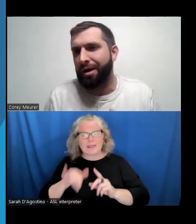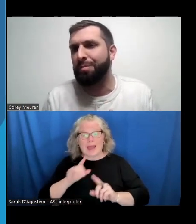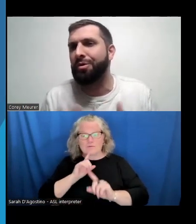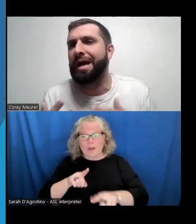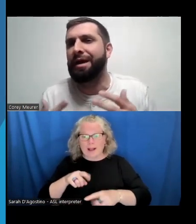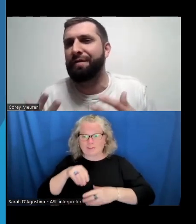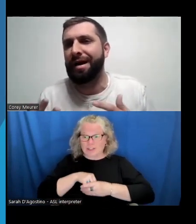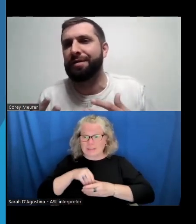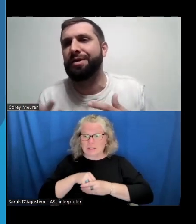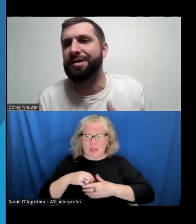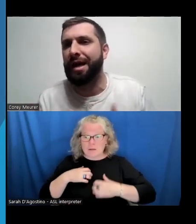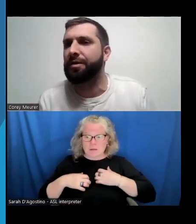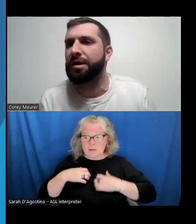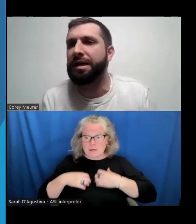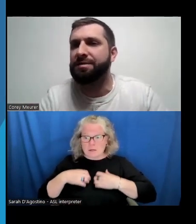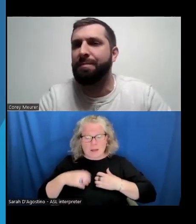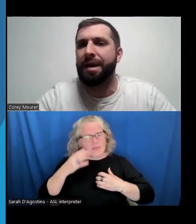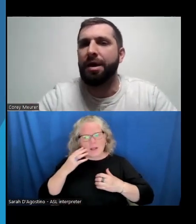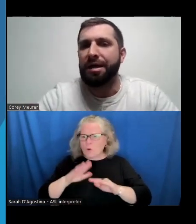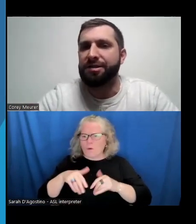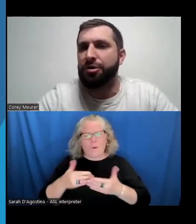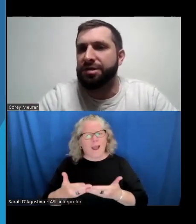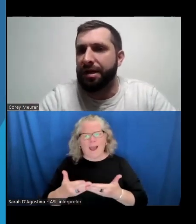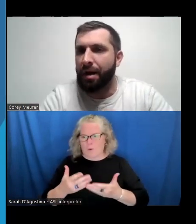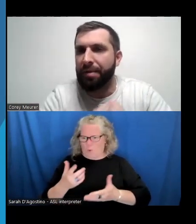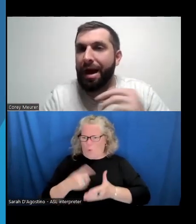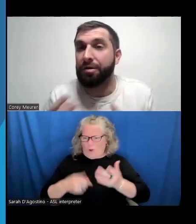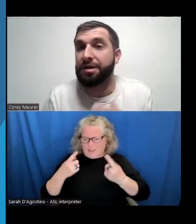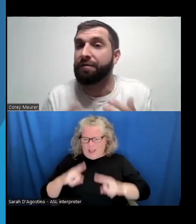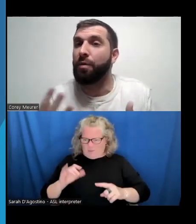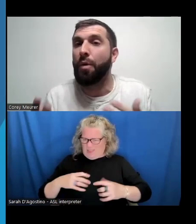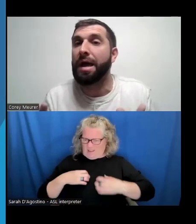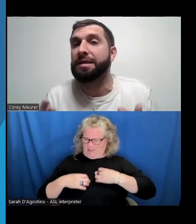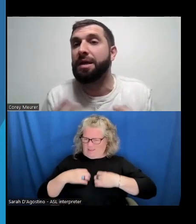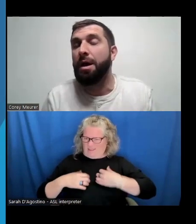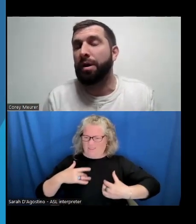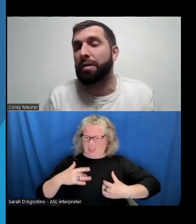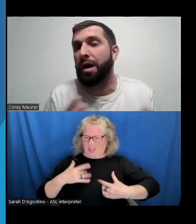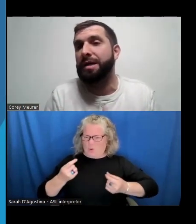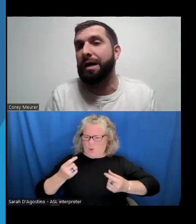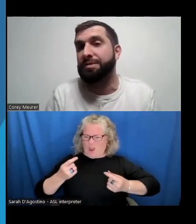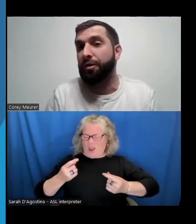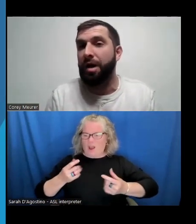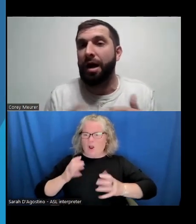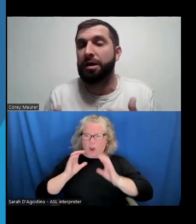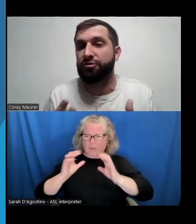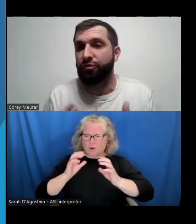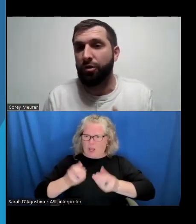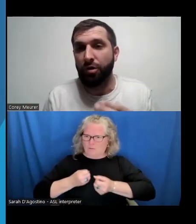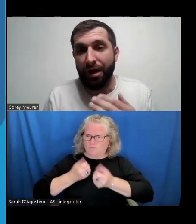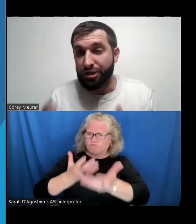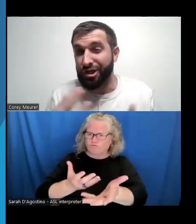sure how to communicate effectively to get their needs met. So you see it coming out in different ways. But a lot of times they're